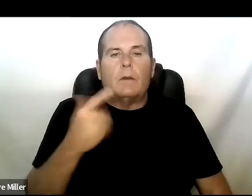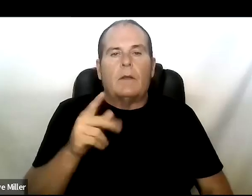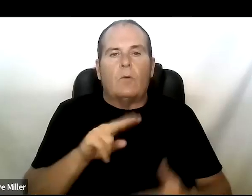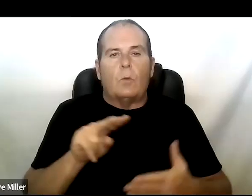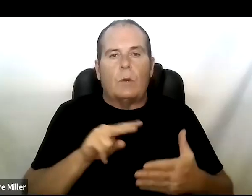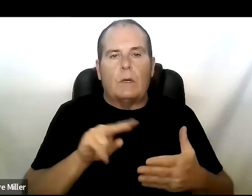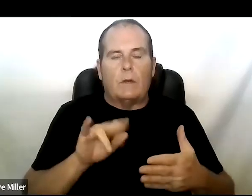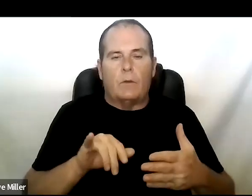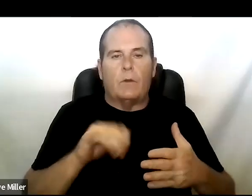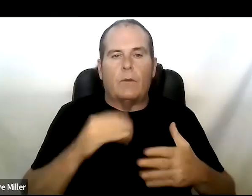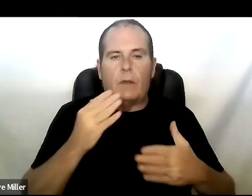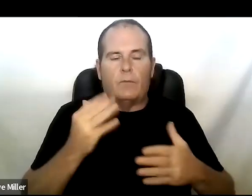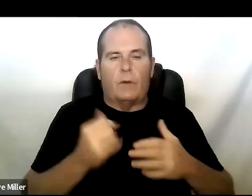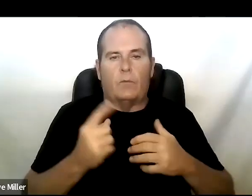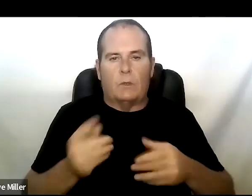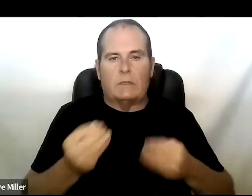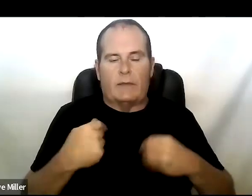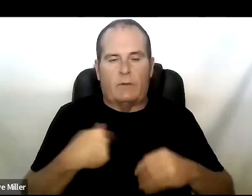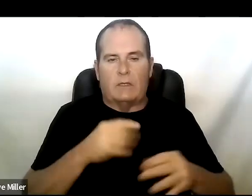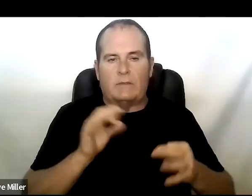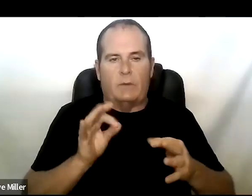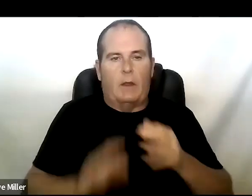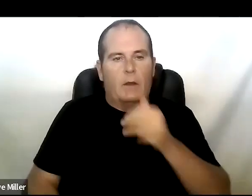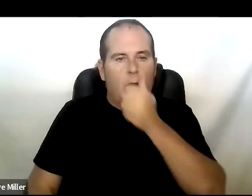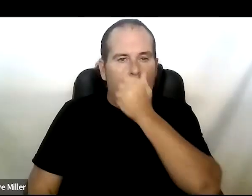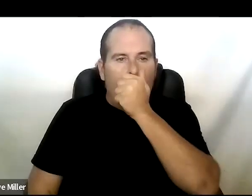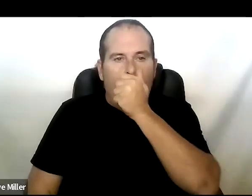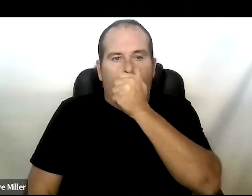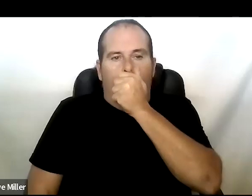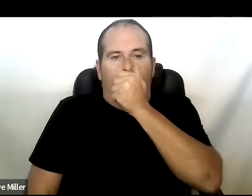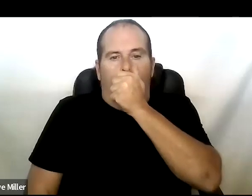and thank you to everyone who's provided feedback.